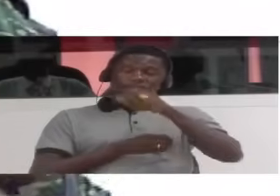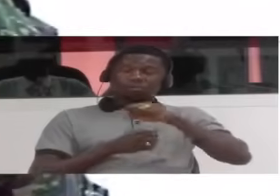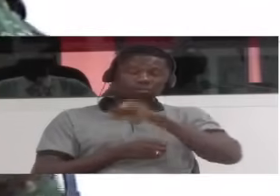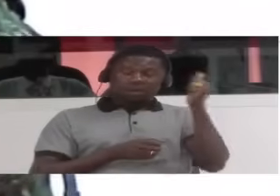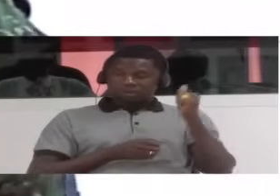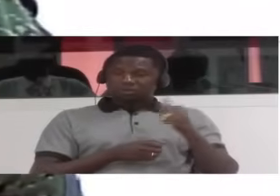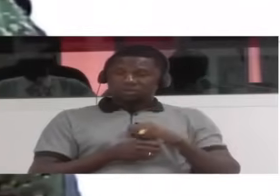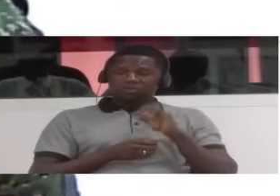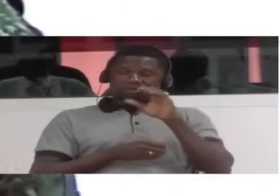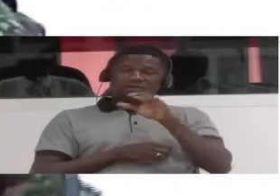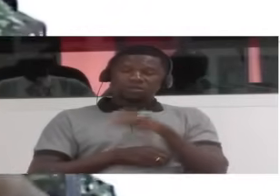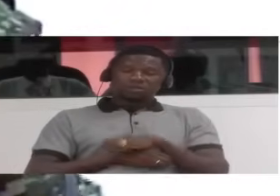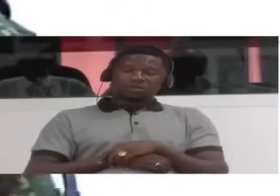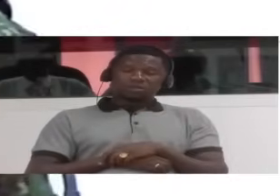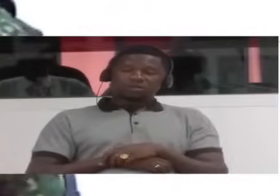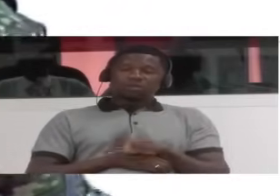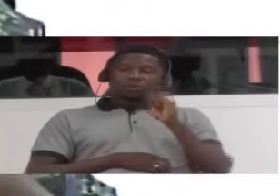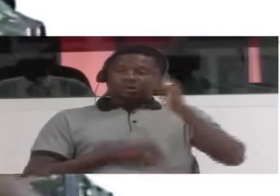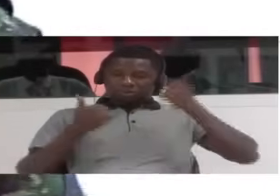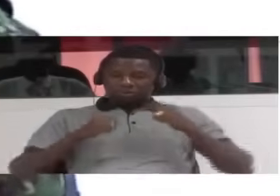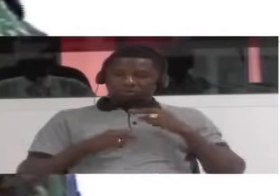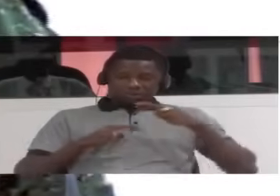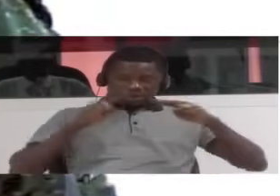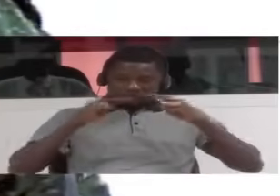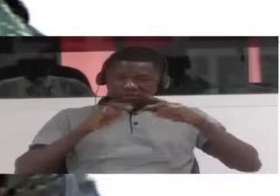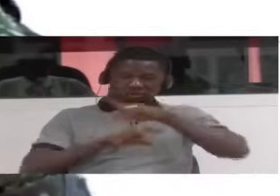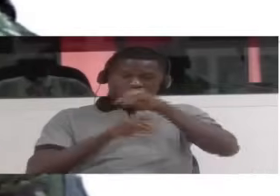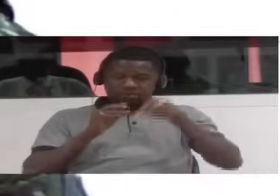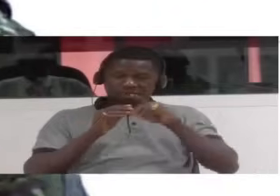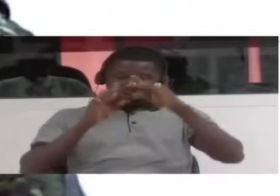narrating this to me. And what happened to the restaurant? So